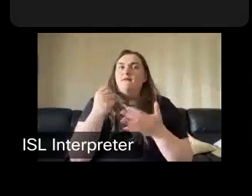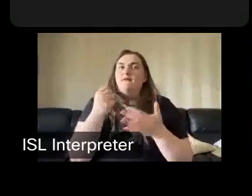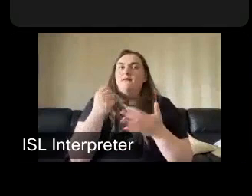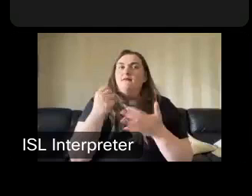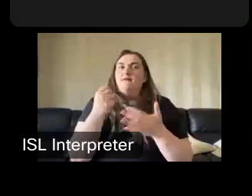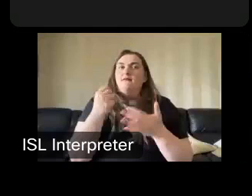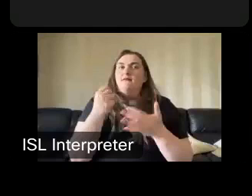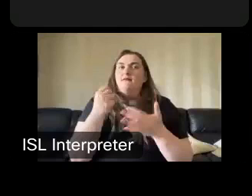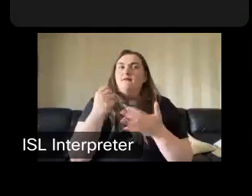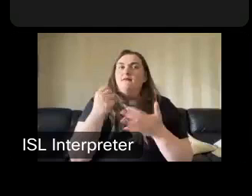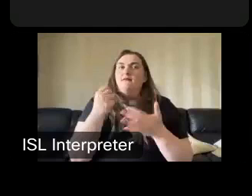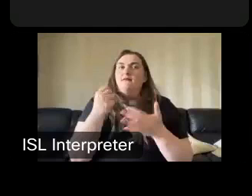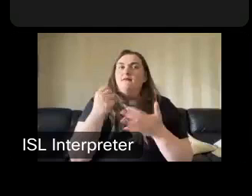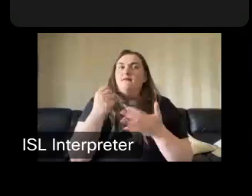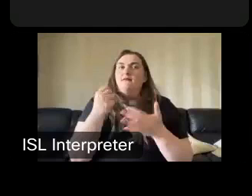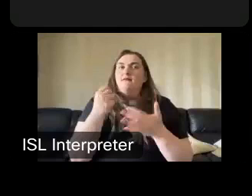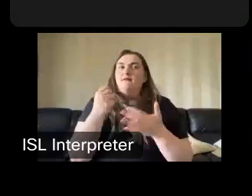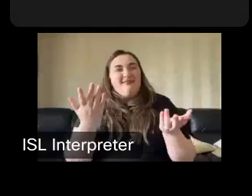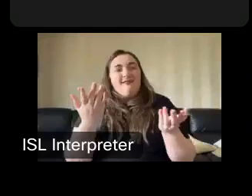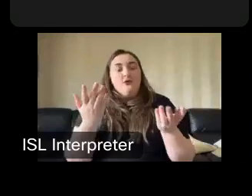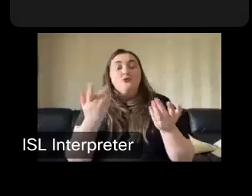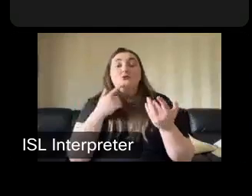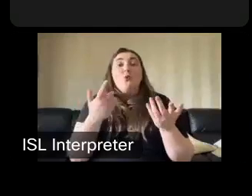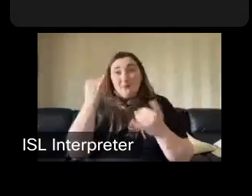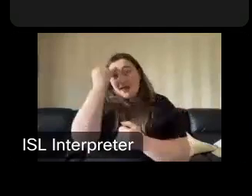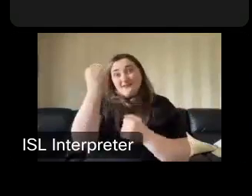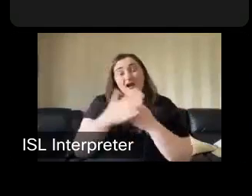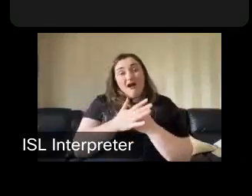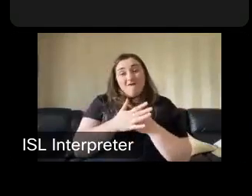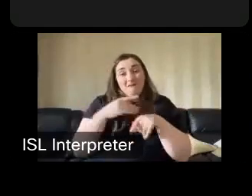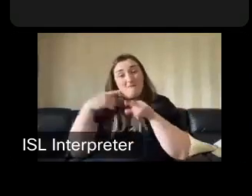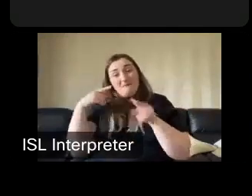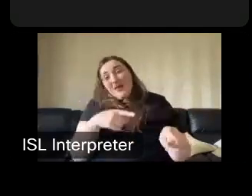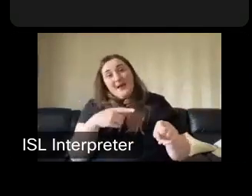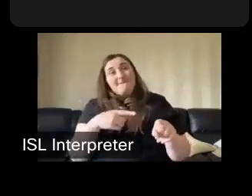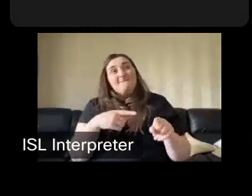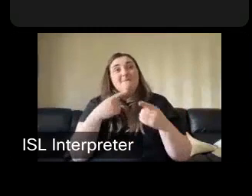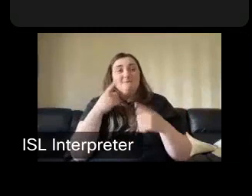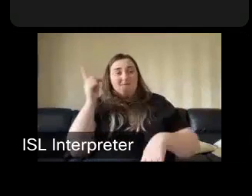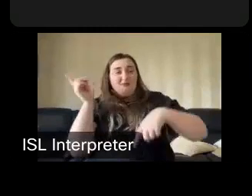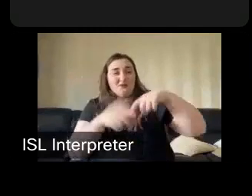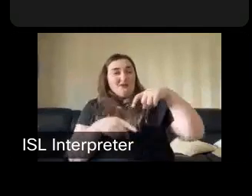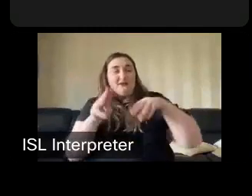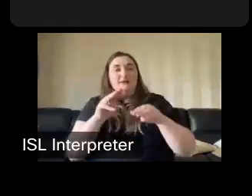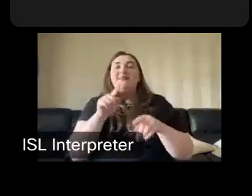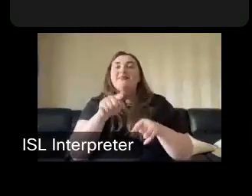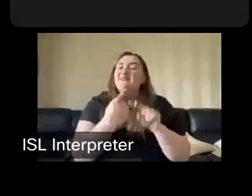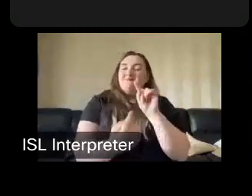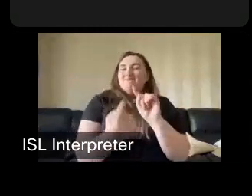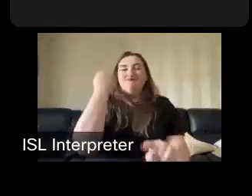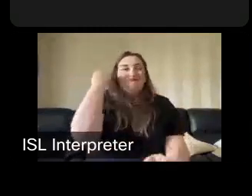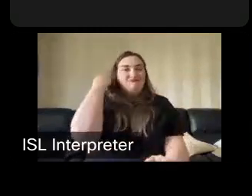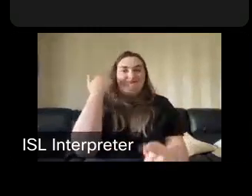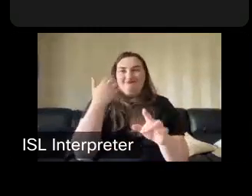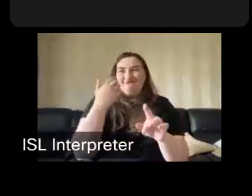don't. And so the idea of blaming people and punishing people is just, it's back in previous centuries. It